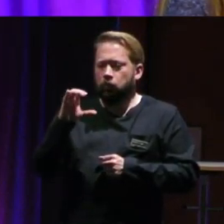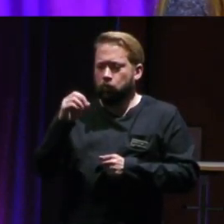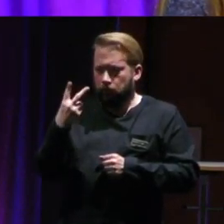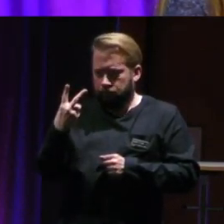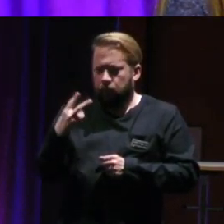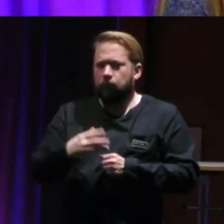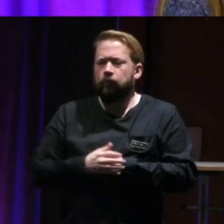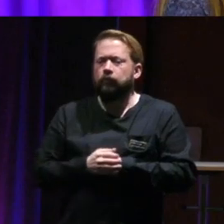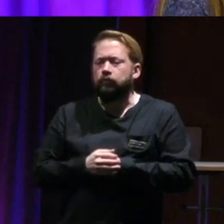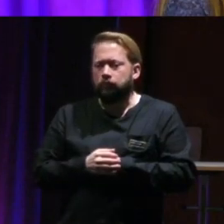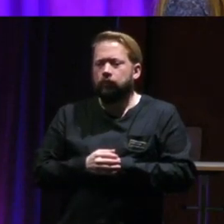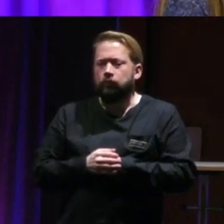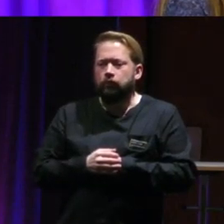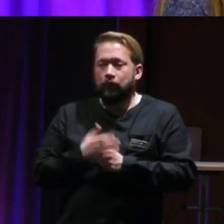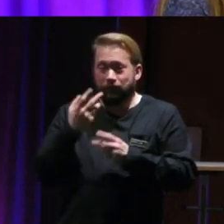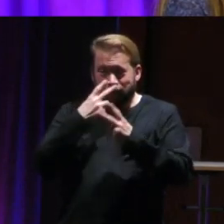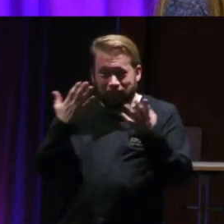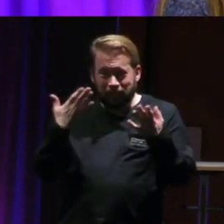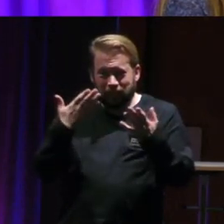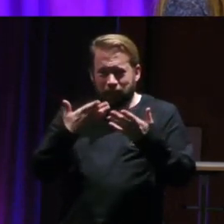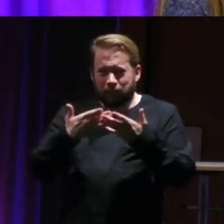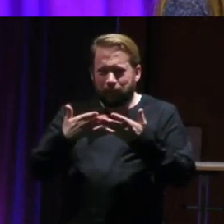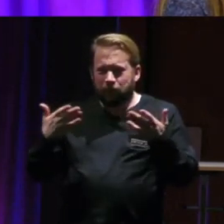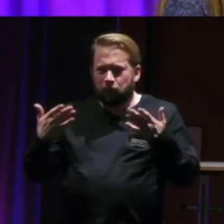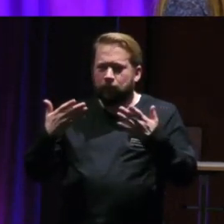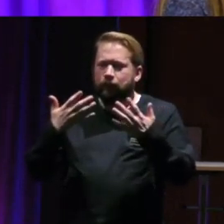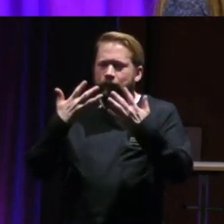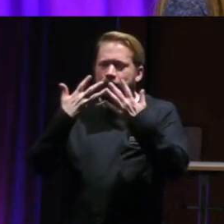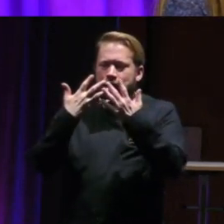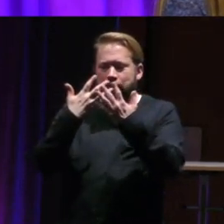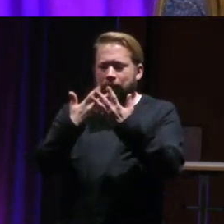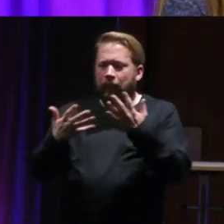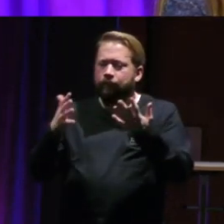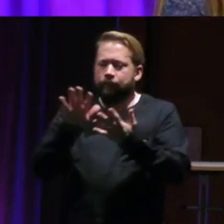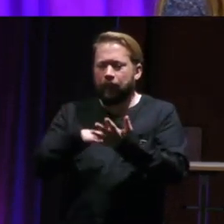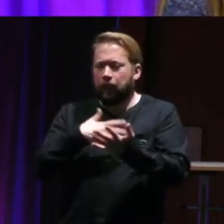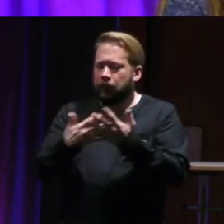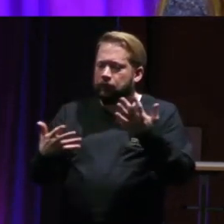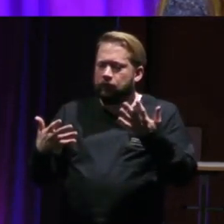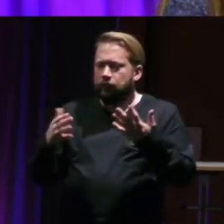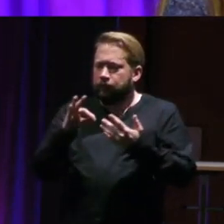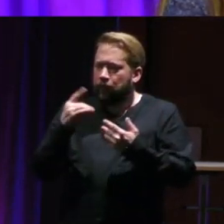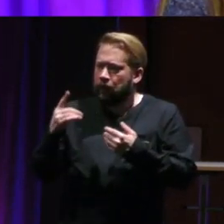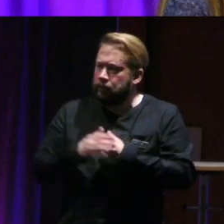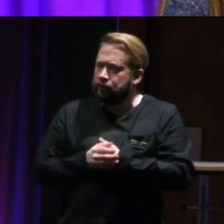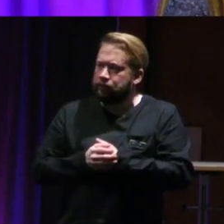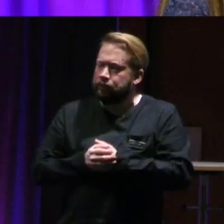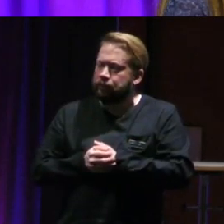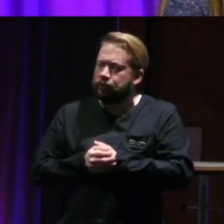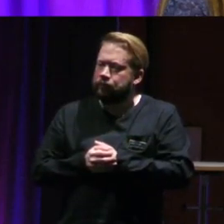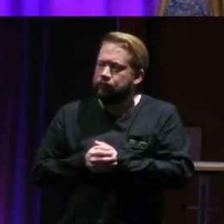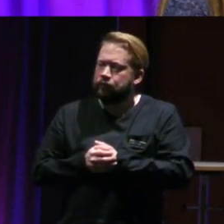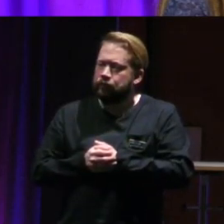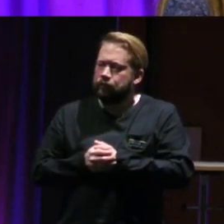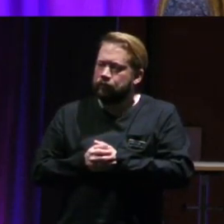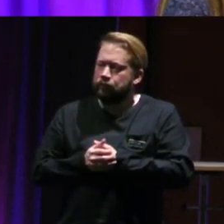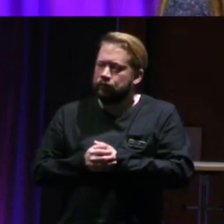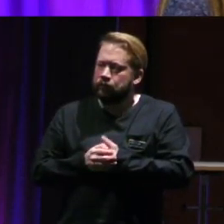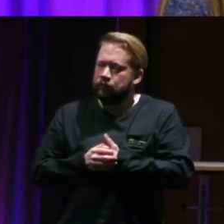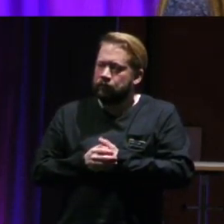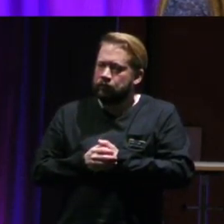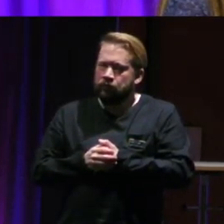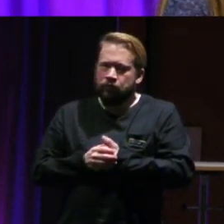Can we show the presentation of the network case before Sentsov? The full presentation? Well, yes. Why